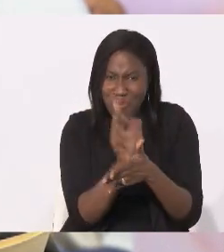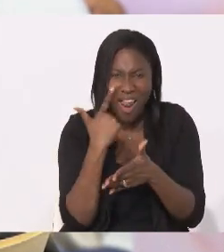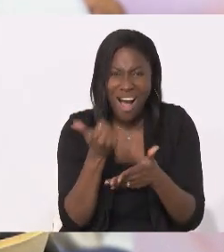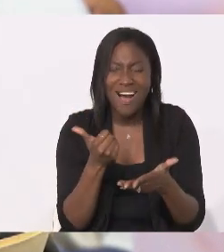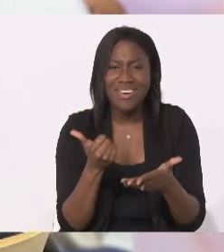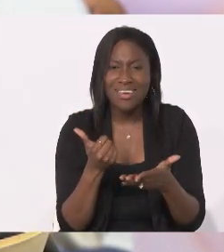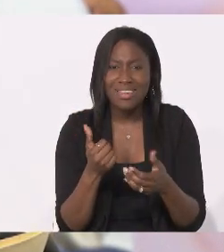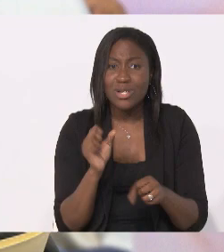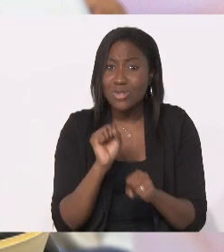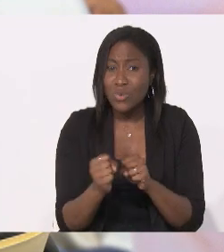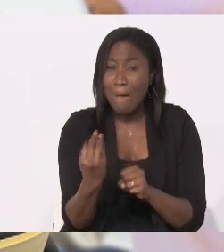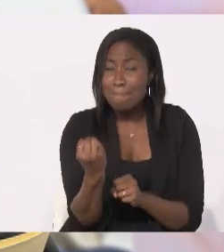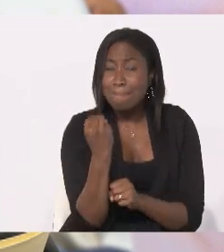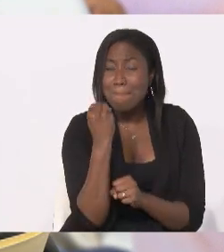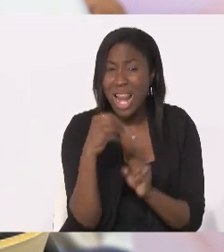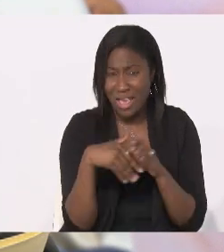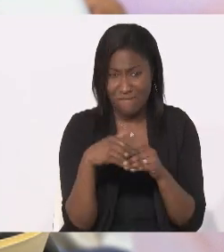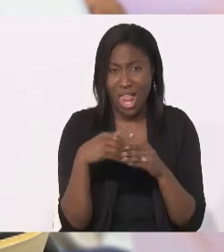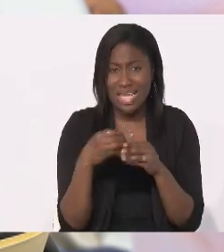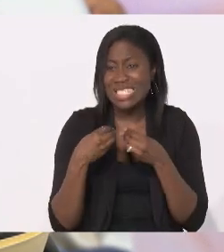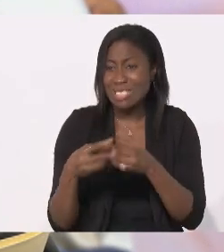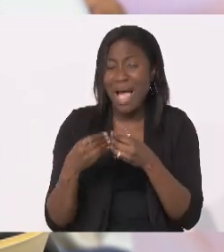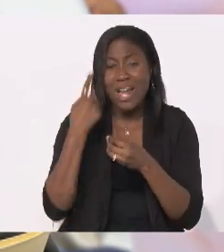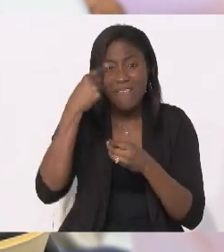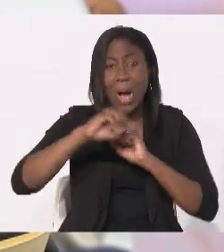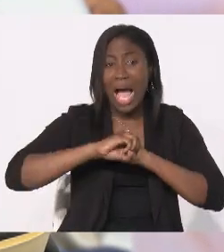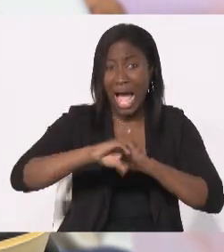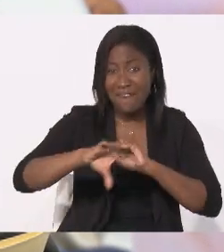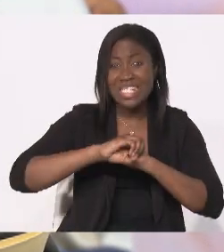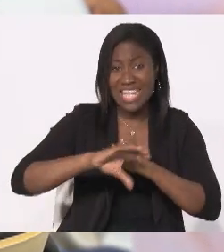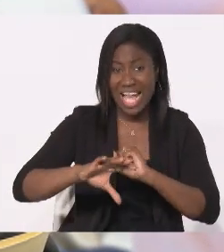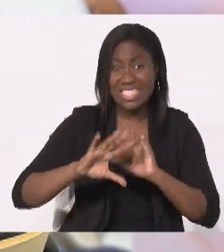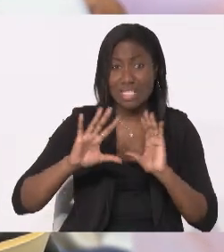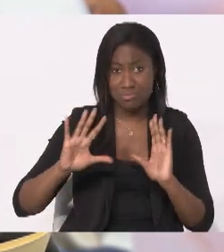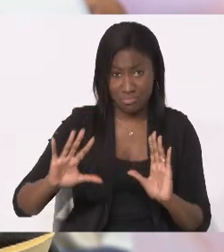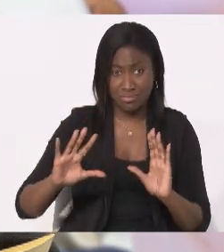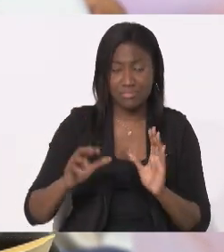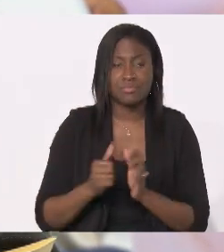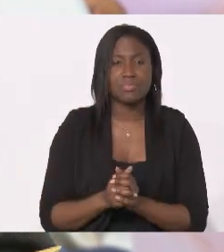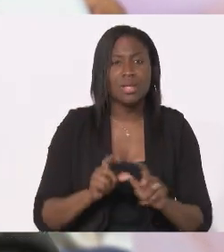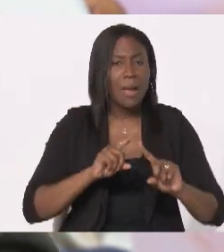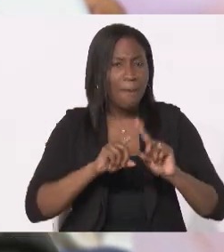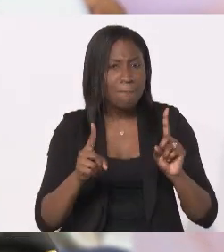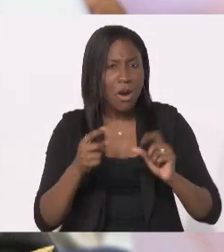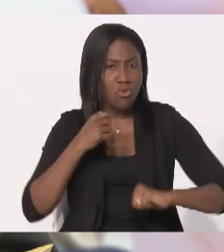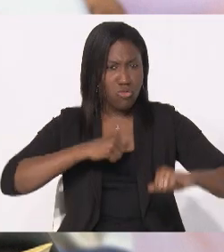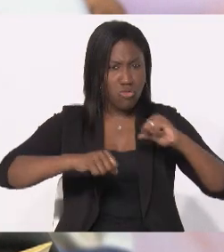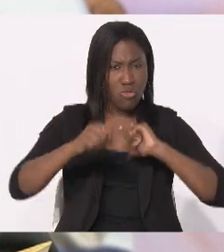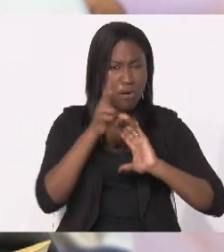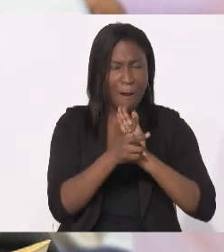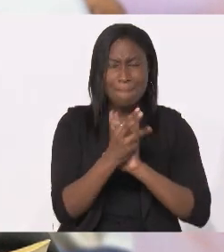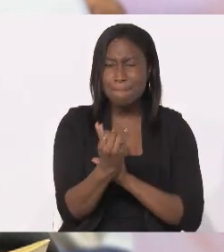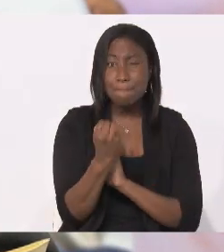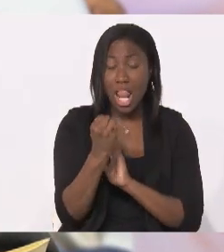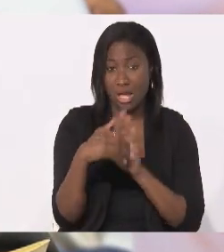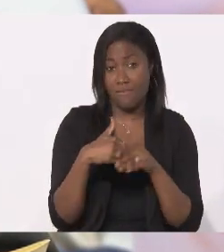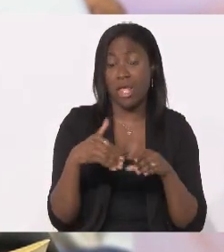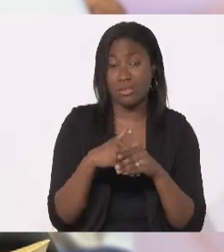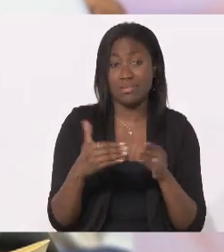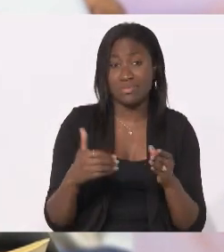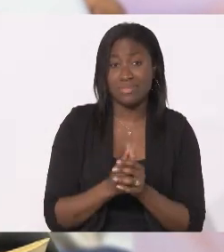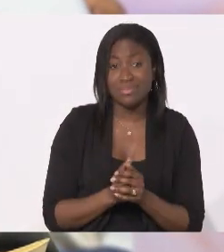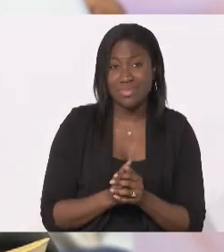and there's been a lot of talk about creative industries, and there are a lot of things in place. It's really to make that connection.